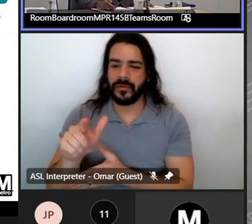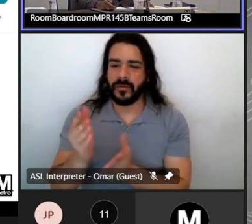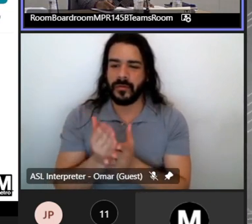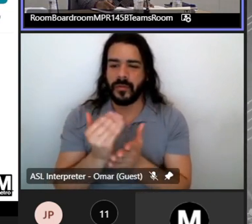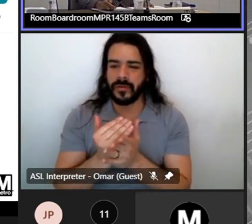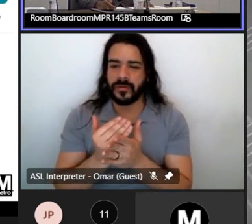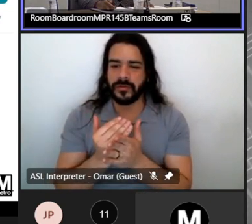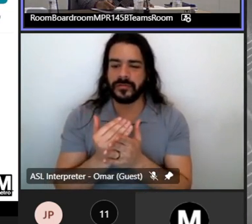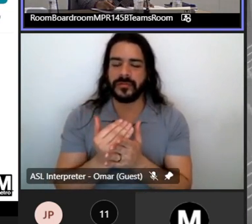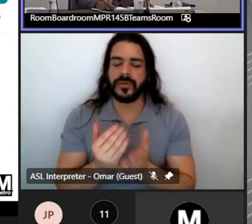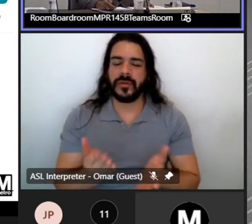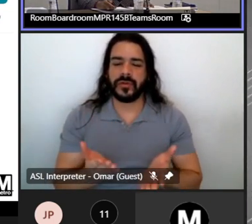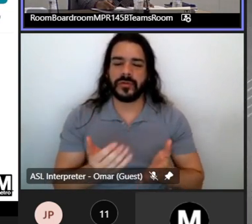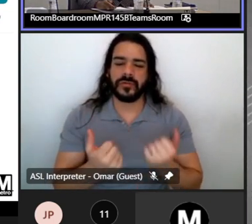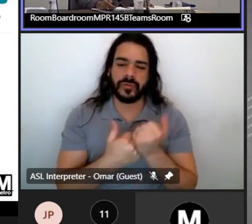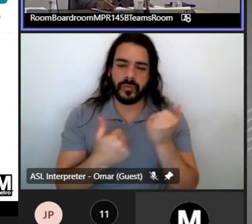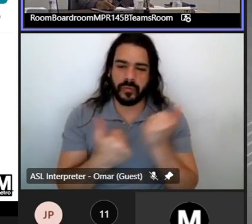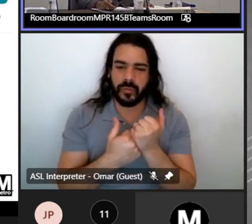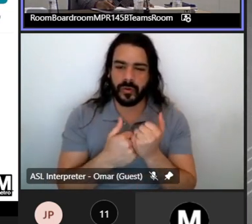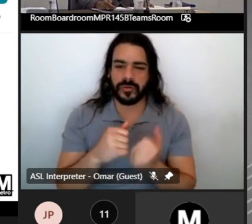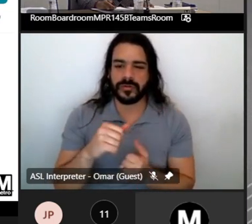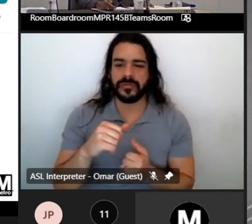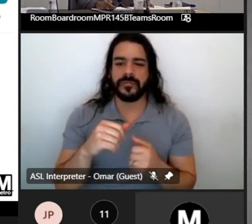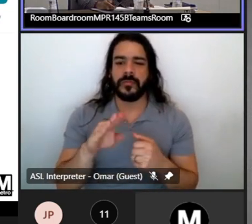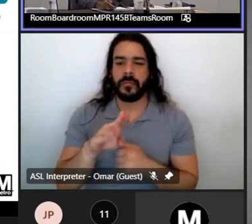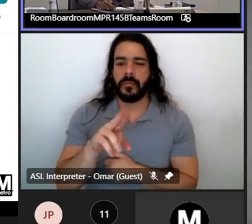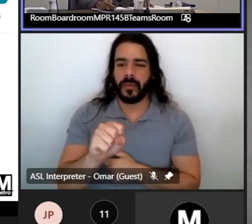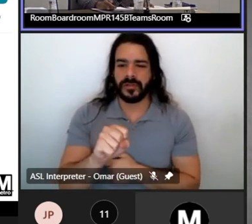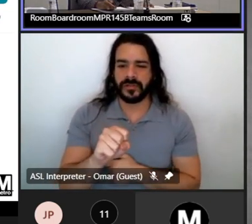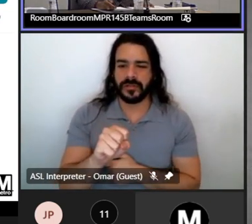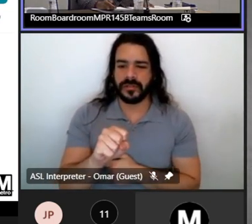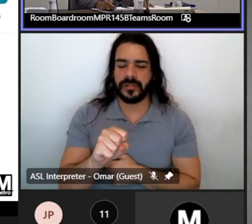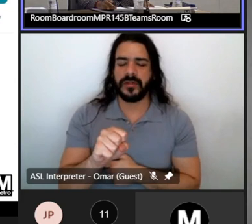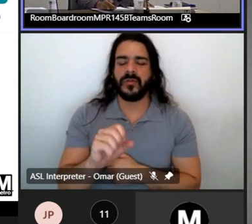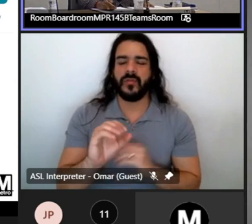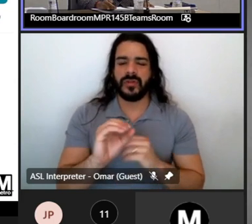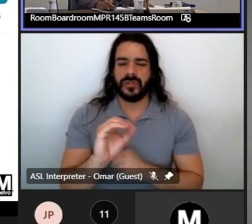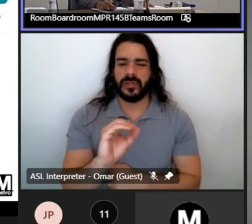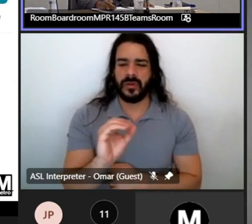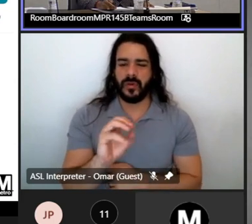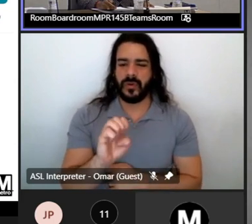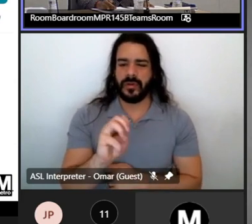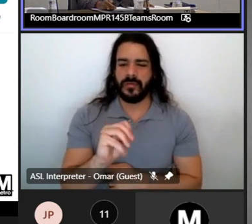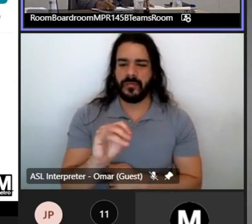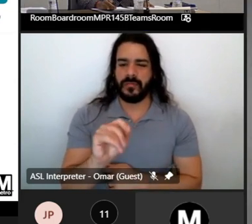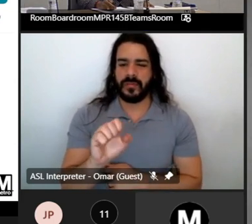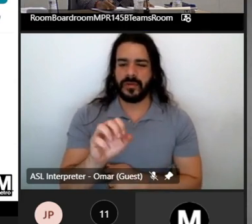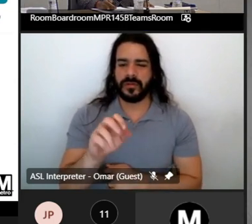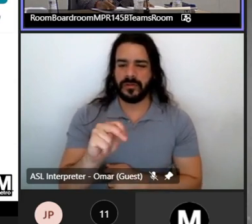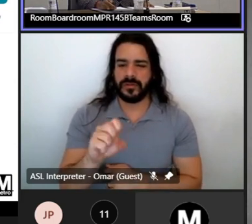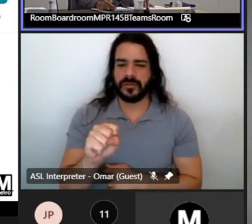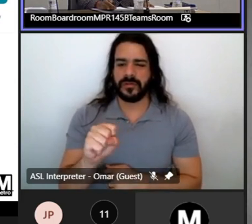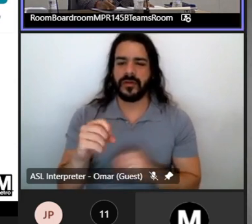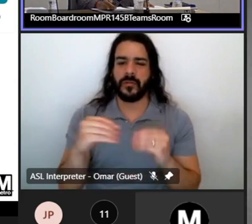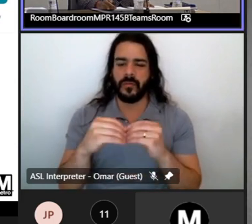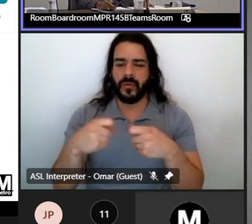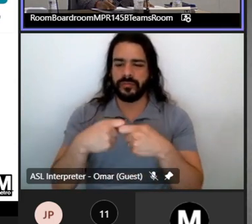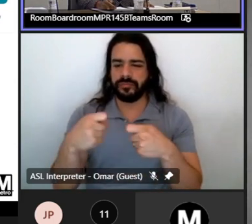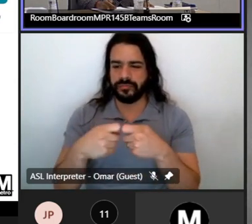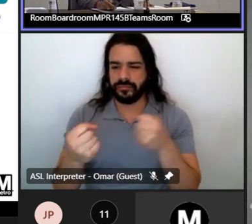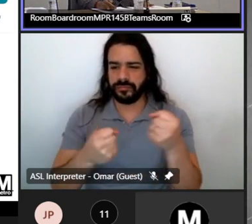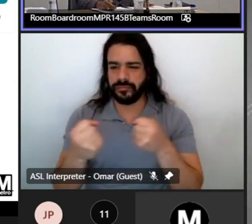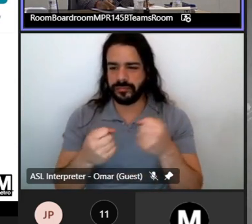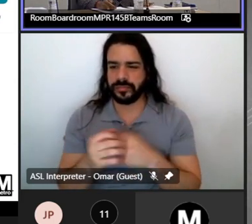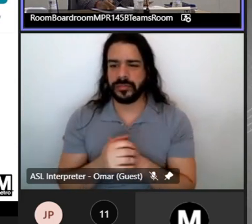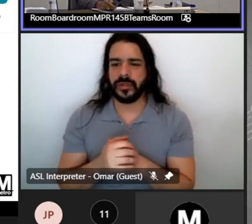zero-emission buses and electrification of the Northern and Bladensburg bus garages, opens the new Potomac Yard